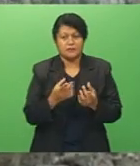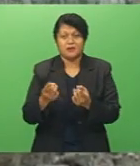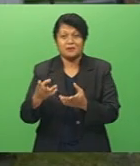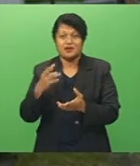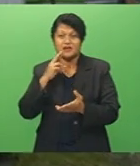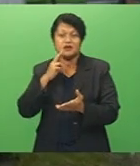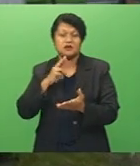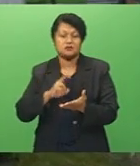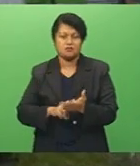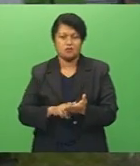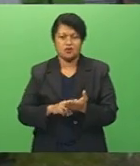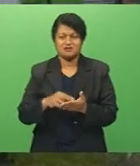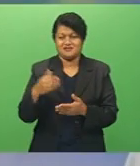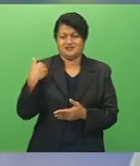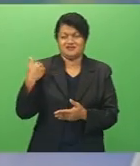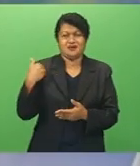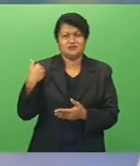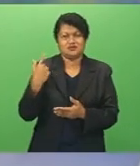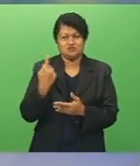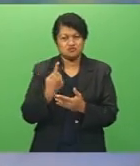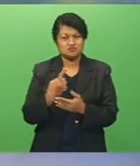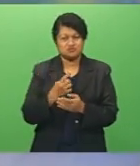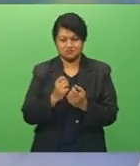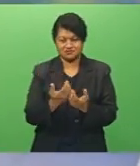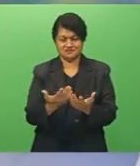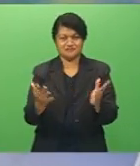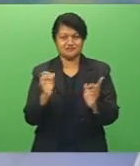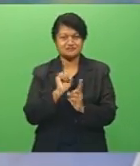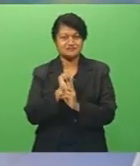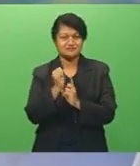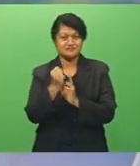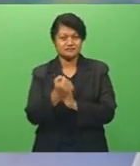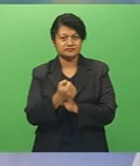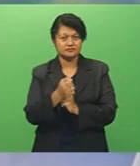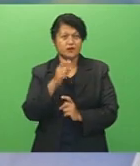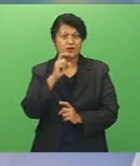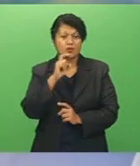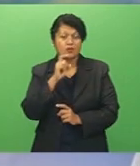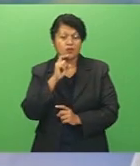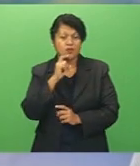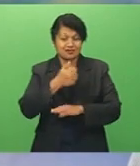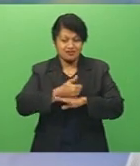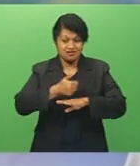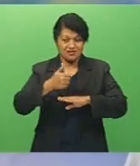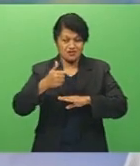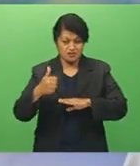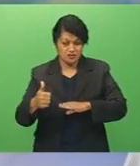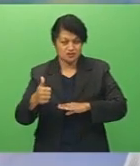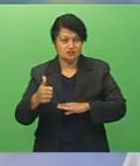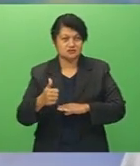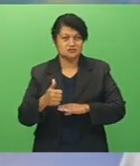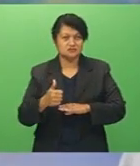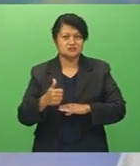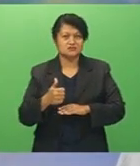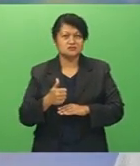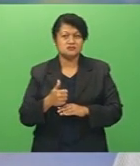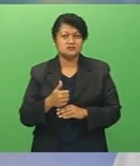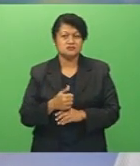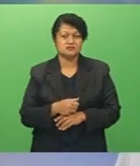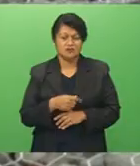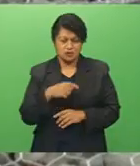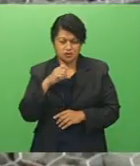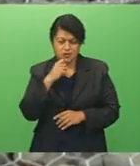damage to the environment. The Water Authority of Fiji, they engage the contractors. They need to rectify the